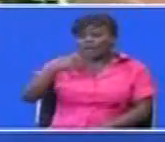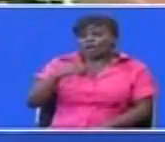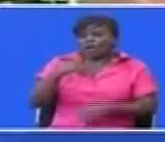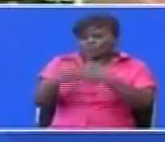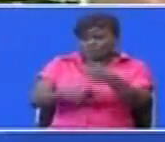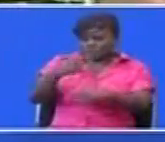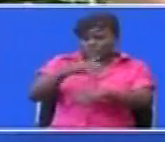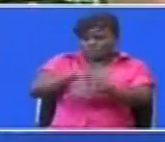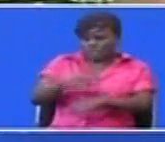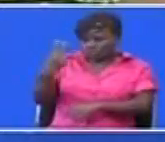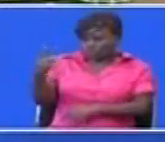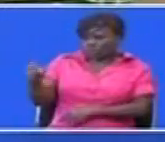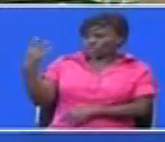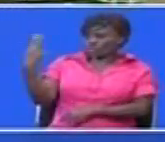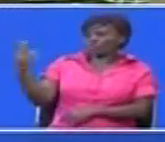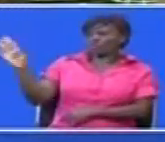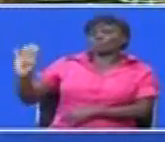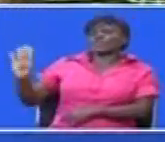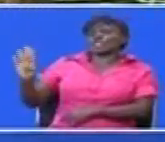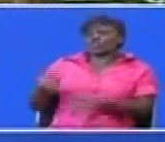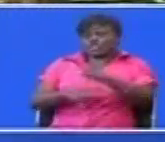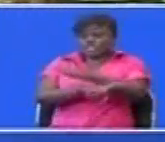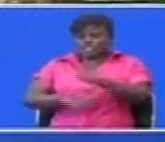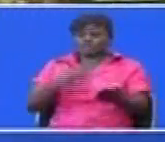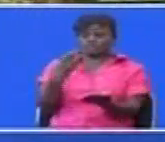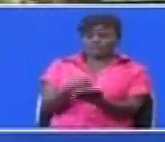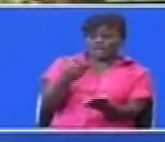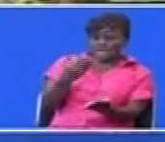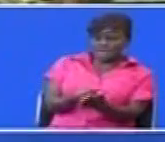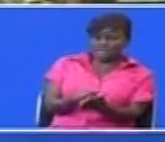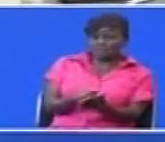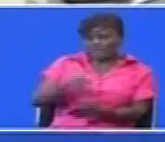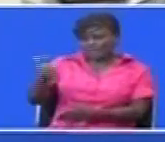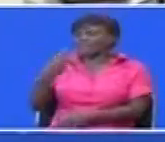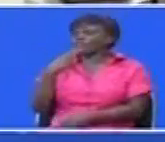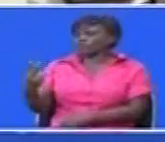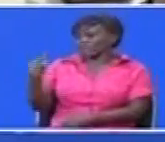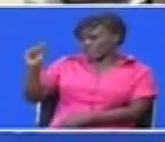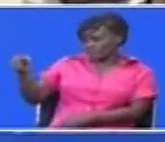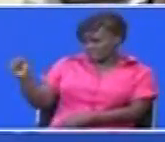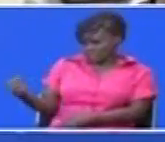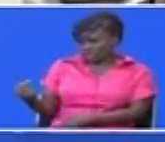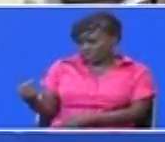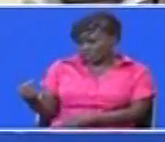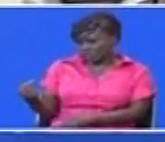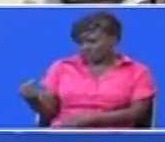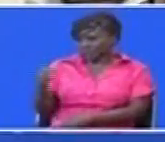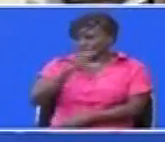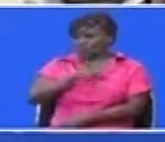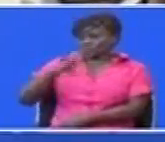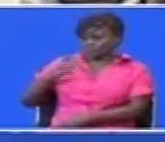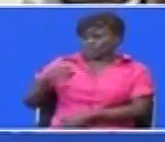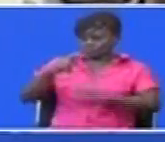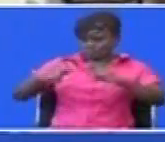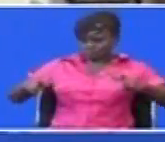recovered 2.2 billion shillings of corruptly acquired money and property. Another 200 million shillings held in Swiss accounts in connection with Anglo leasing